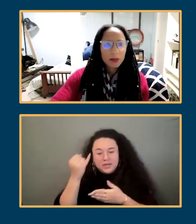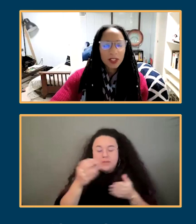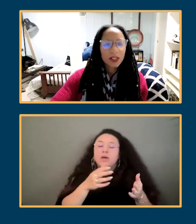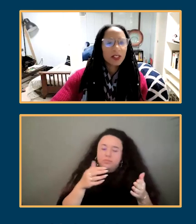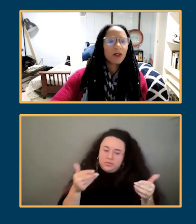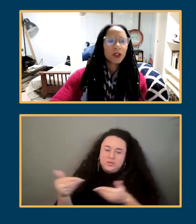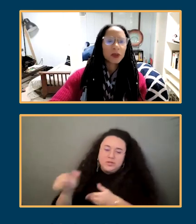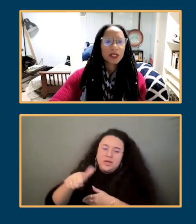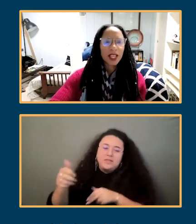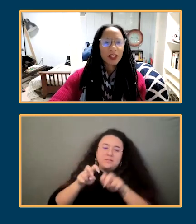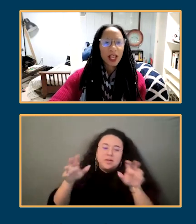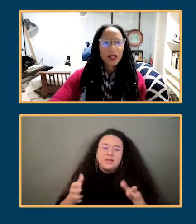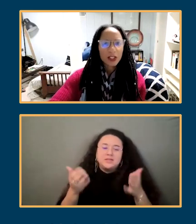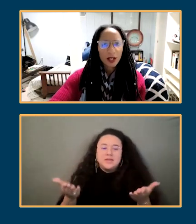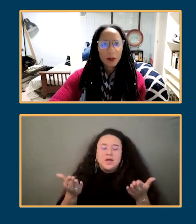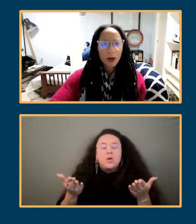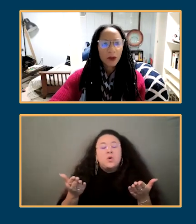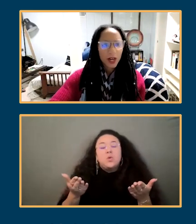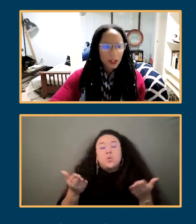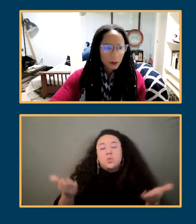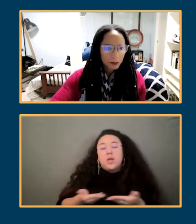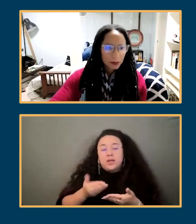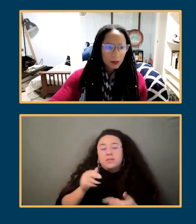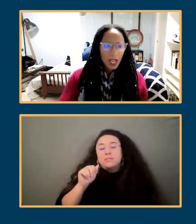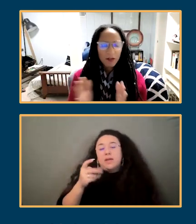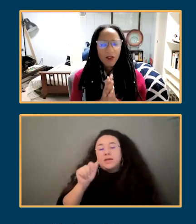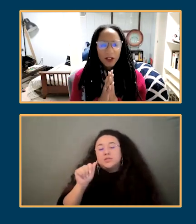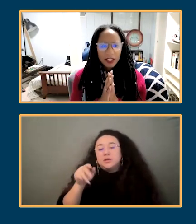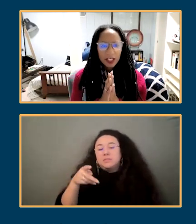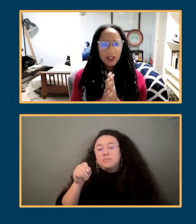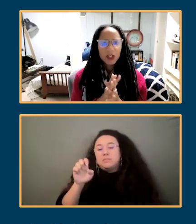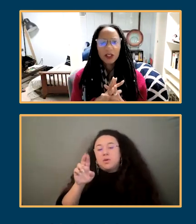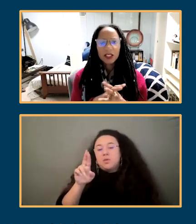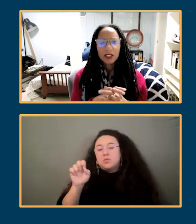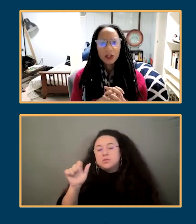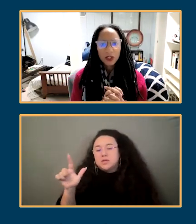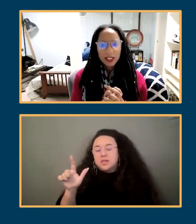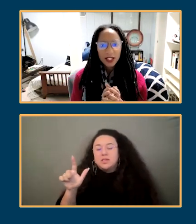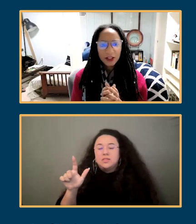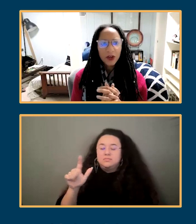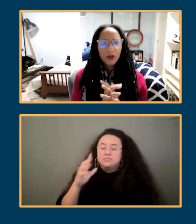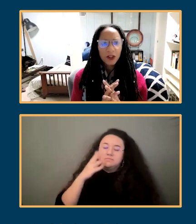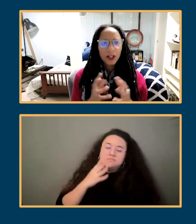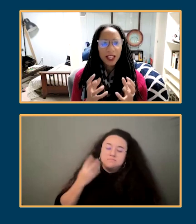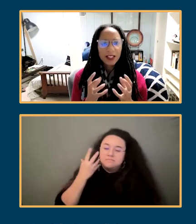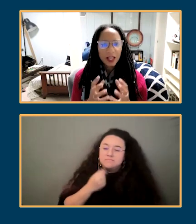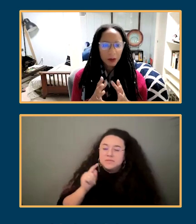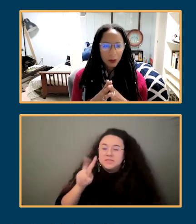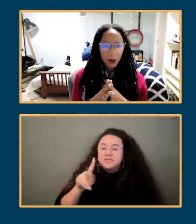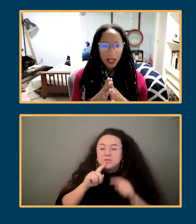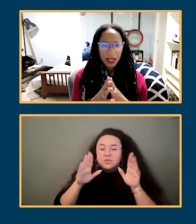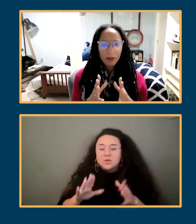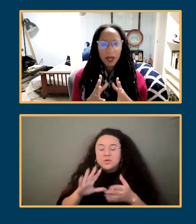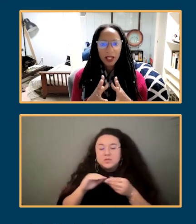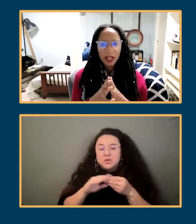panelists. Welcome to the virtual stage, Angela Poe Russell, a veteran TV journalist and storyteller known for her